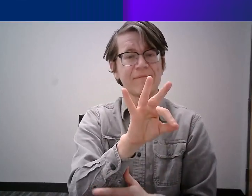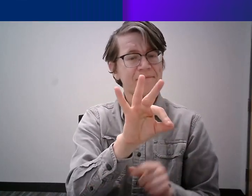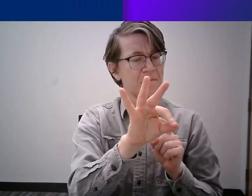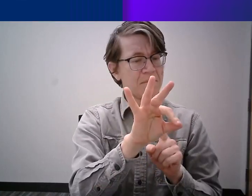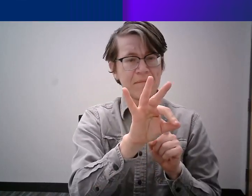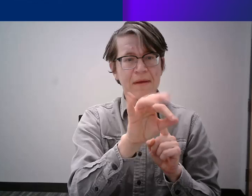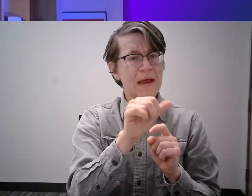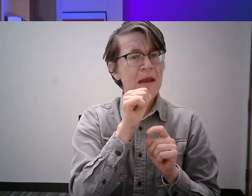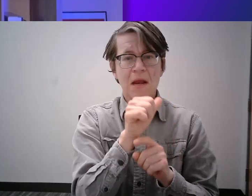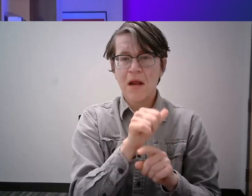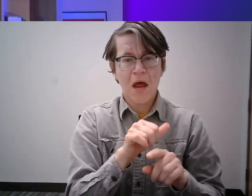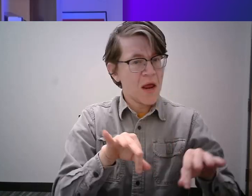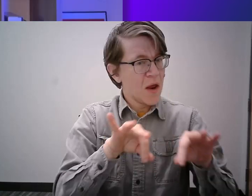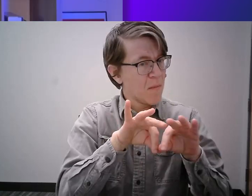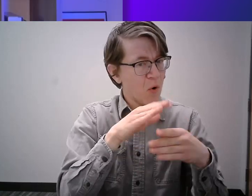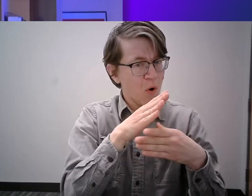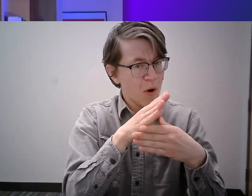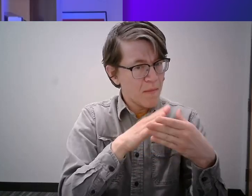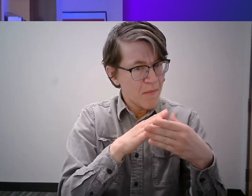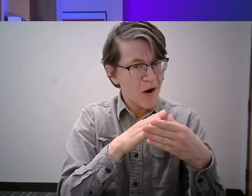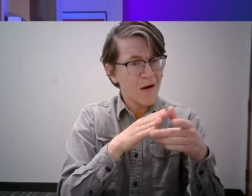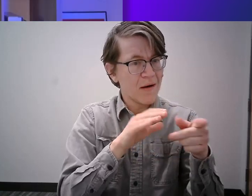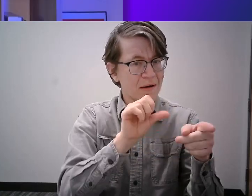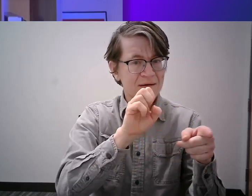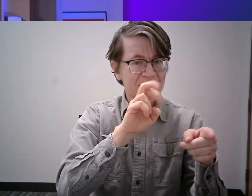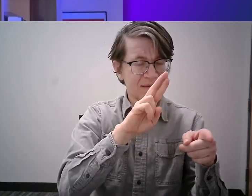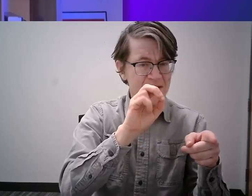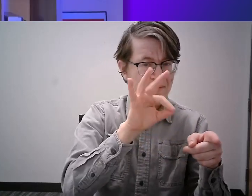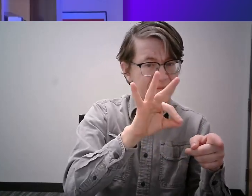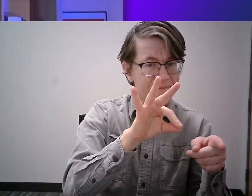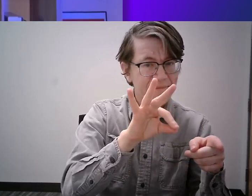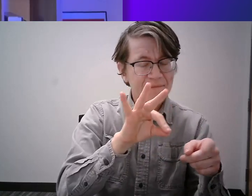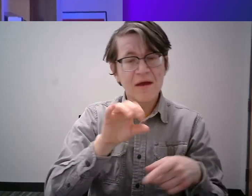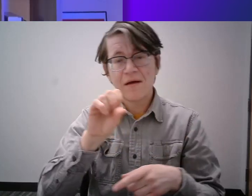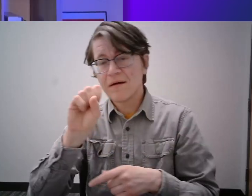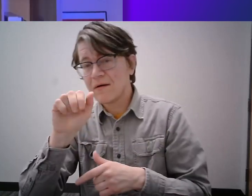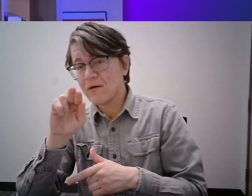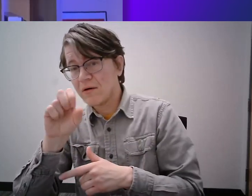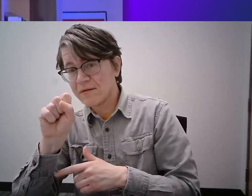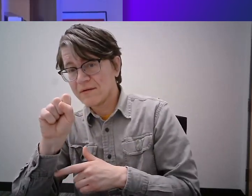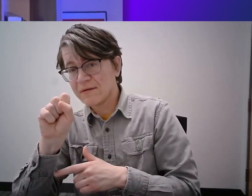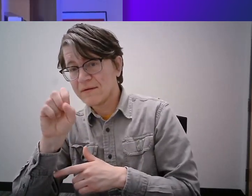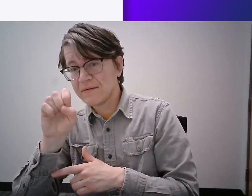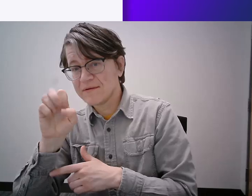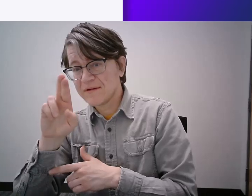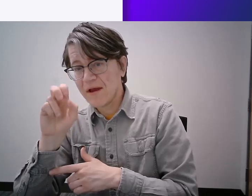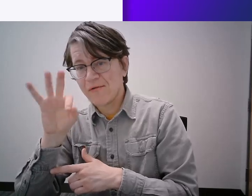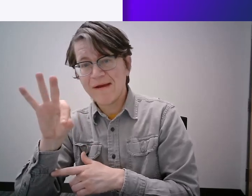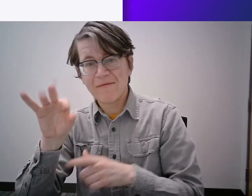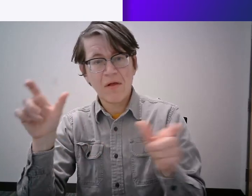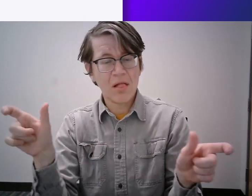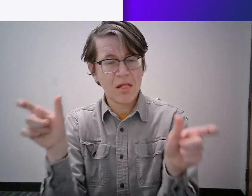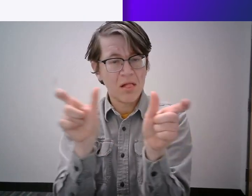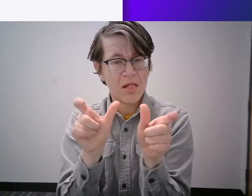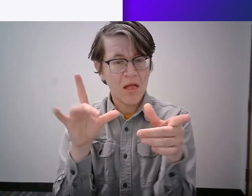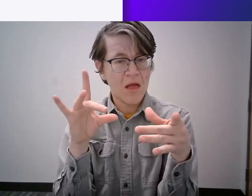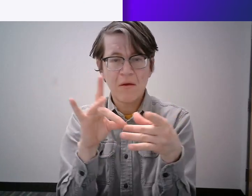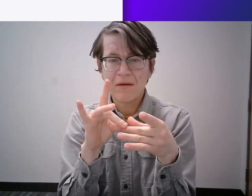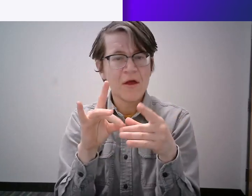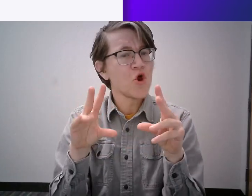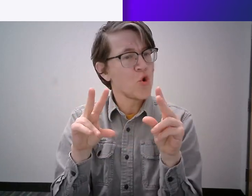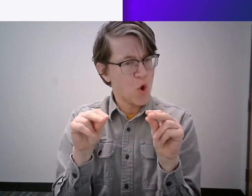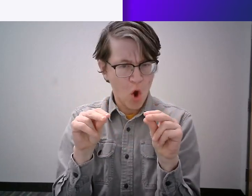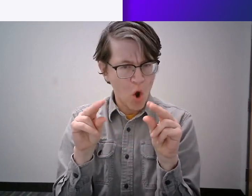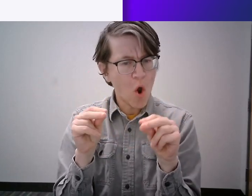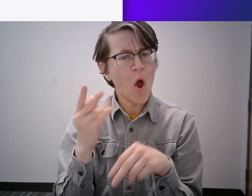part here? That there is a way that you can see beneath the superficial, that Bodoni and